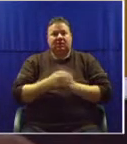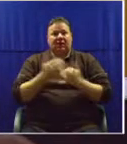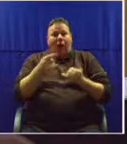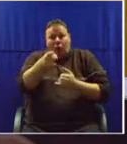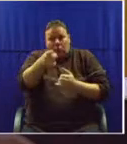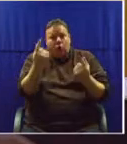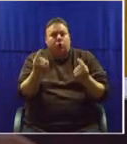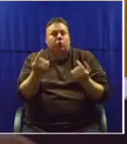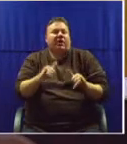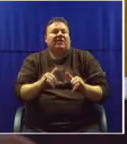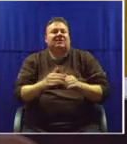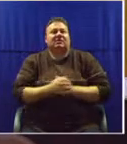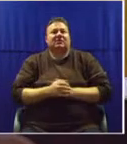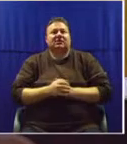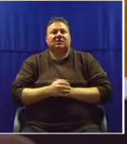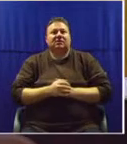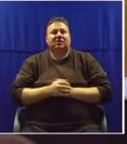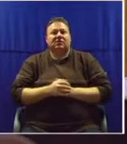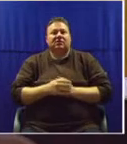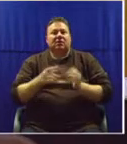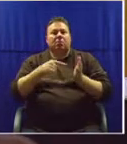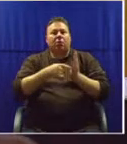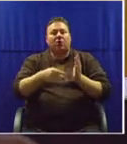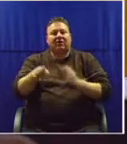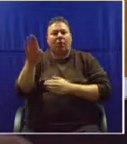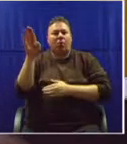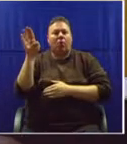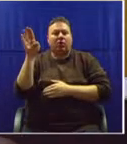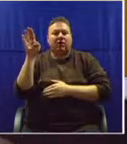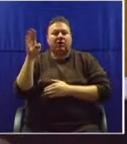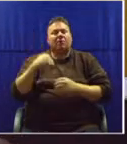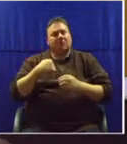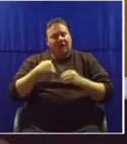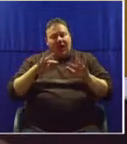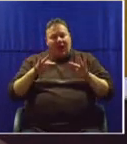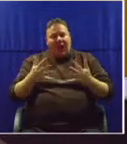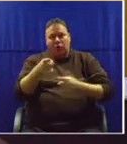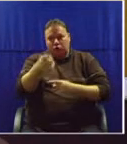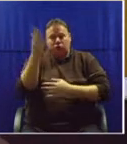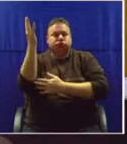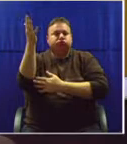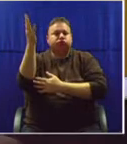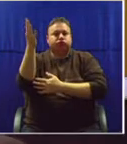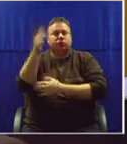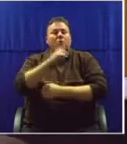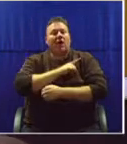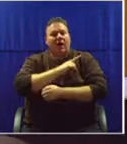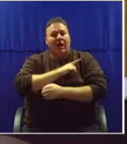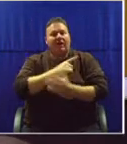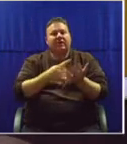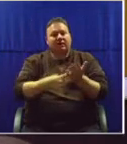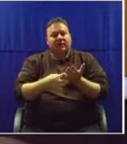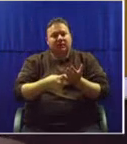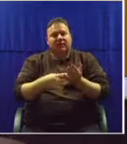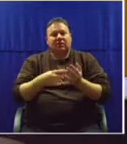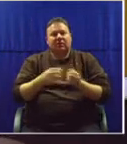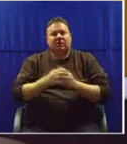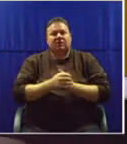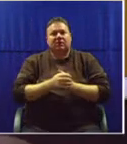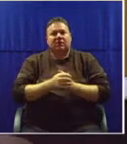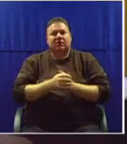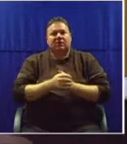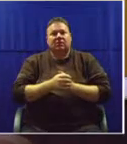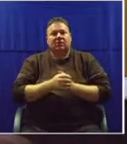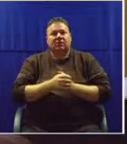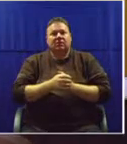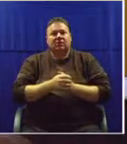doing. Your point of order when you started, I allowed you to speak because you said you wanted to speak on